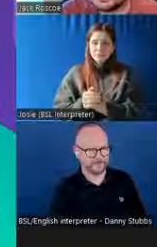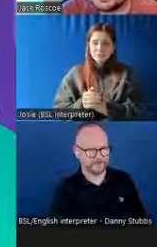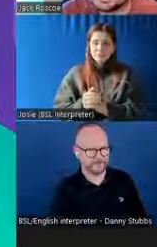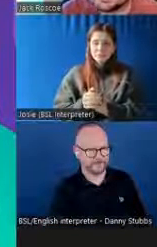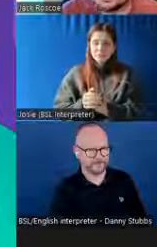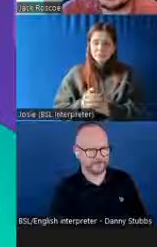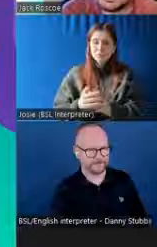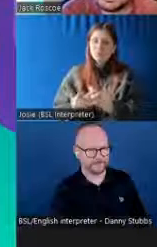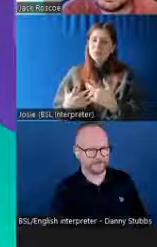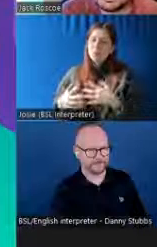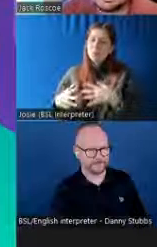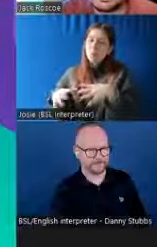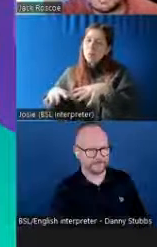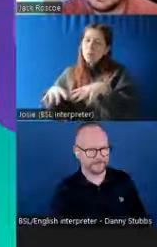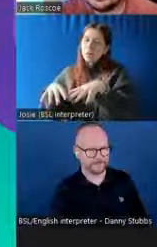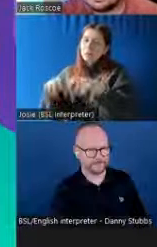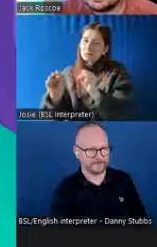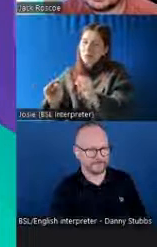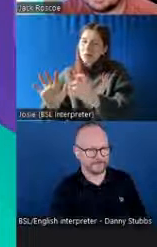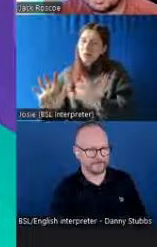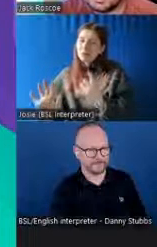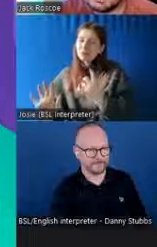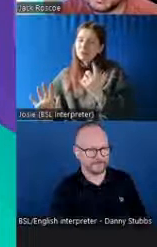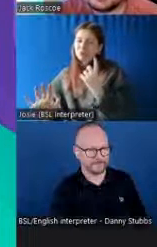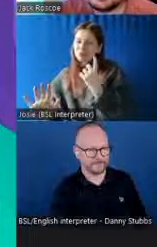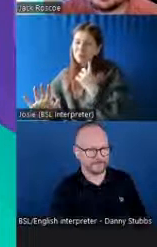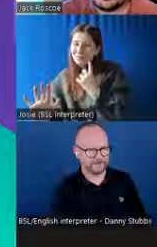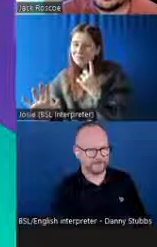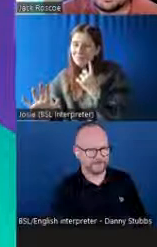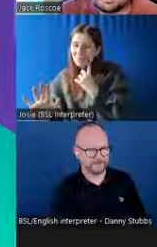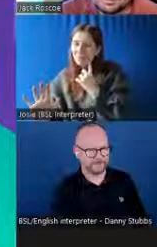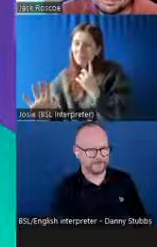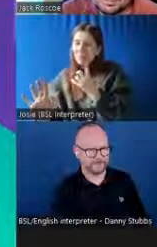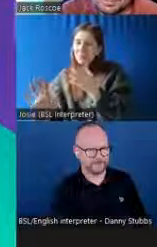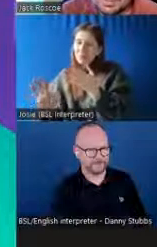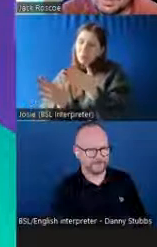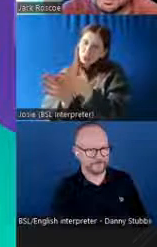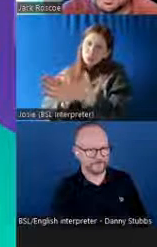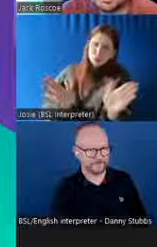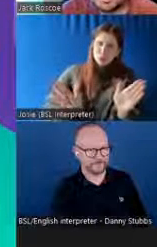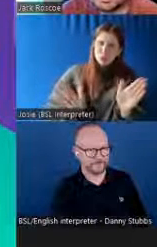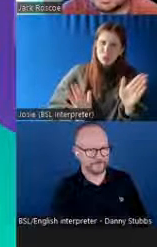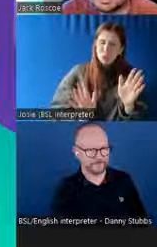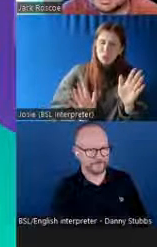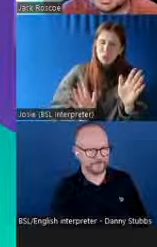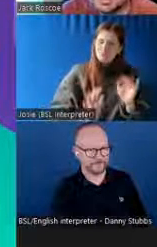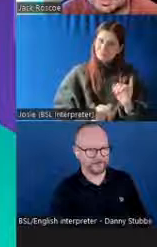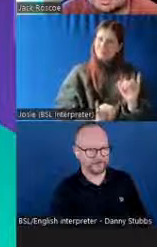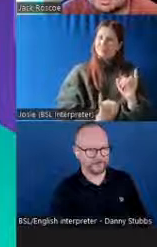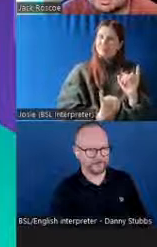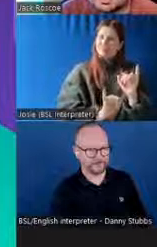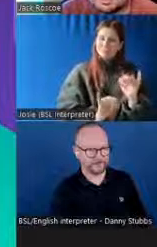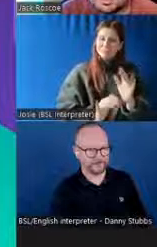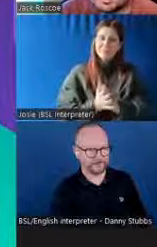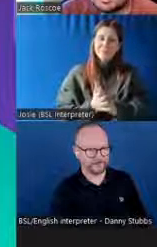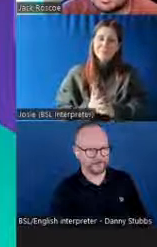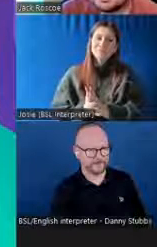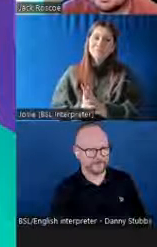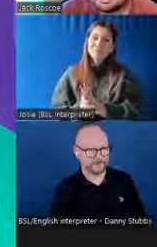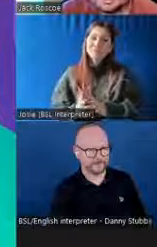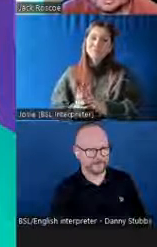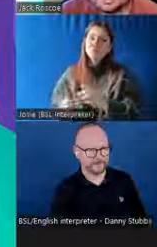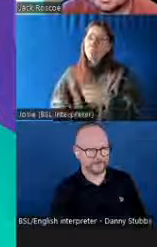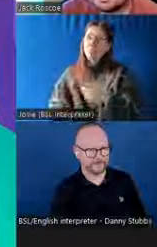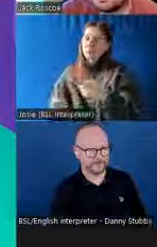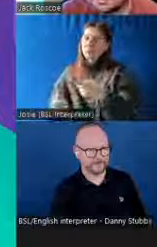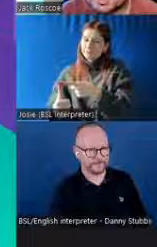least invasive to the most invasive, and you'll see why in a minute. So starting with the least invasive in